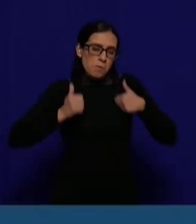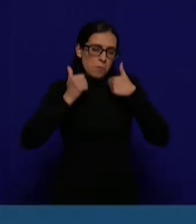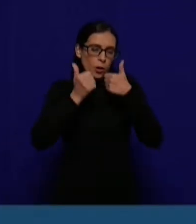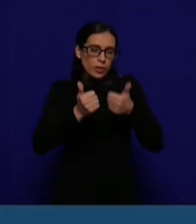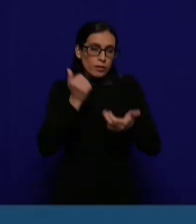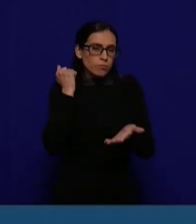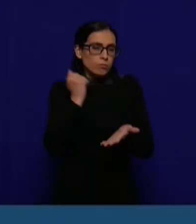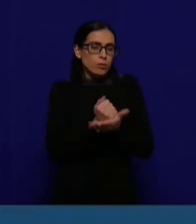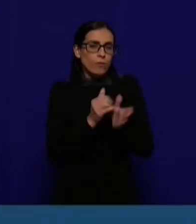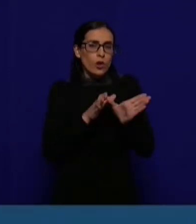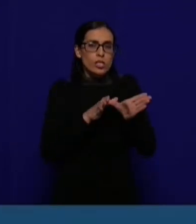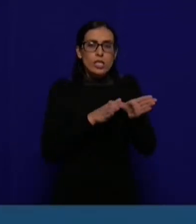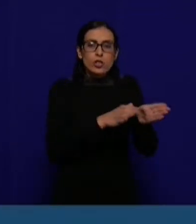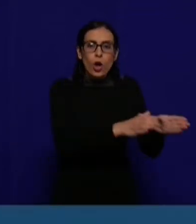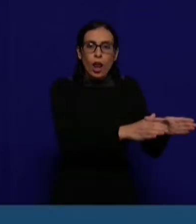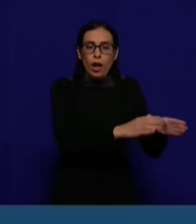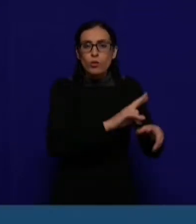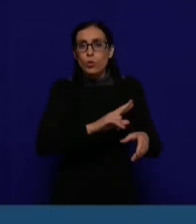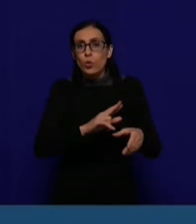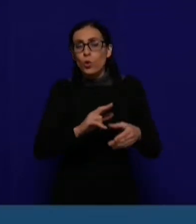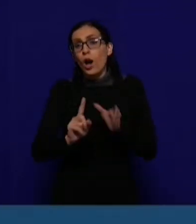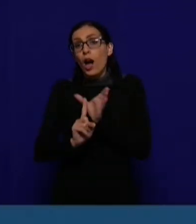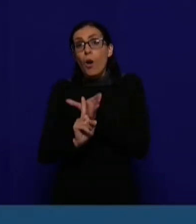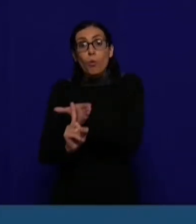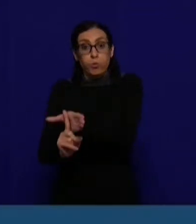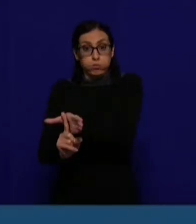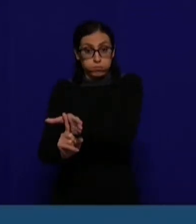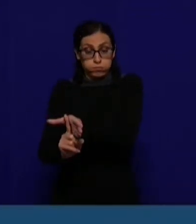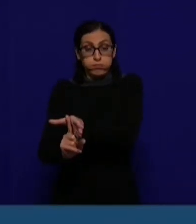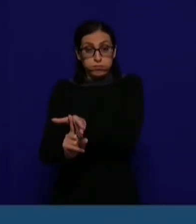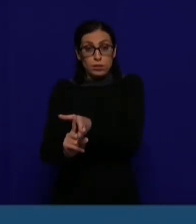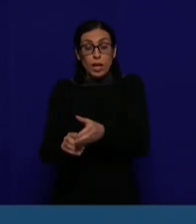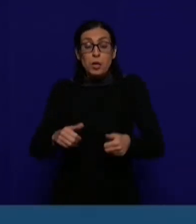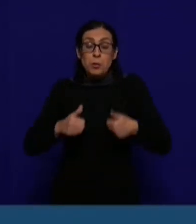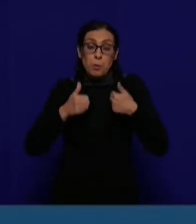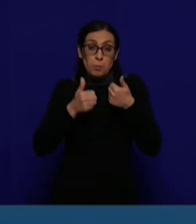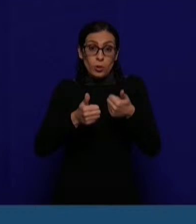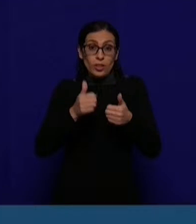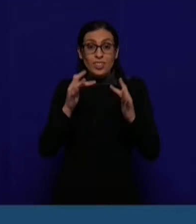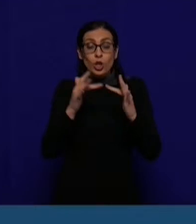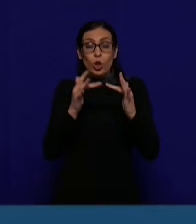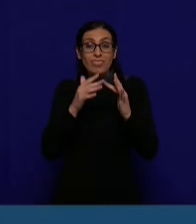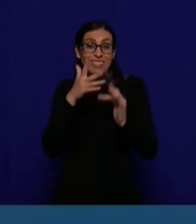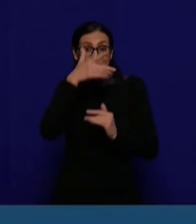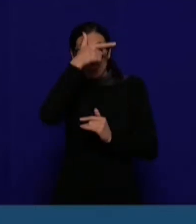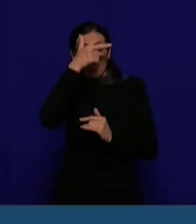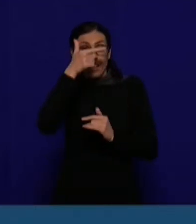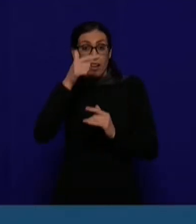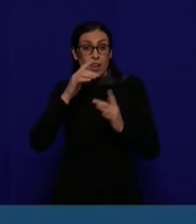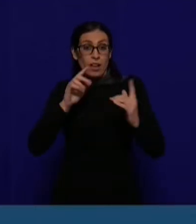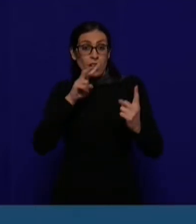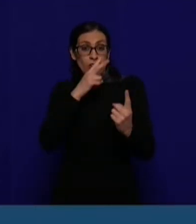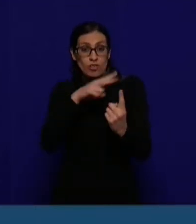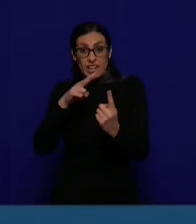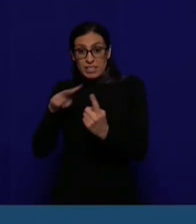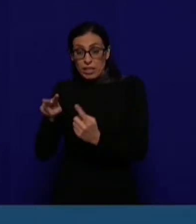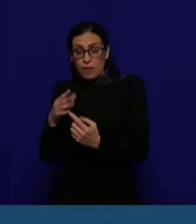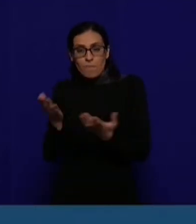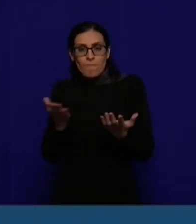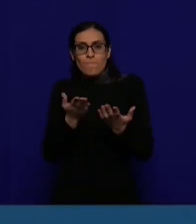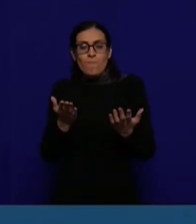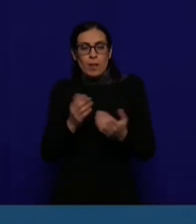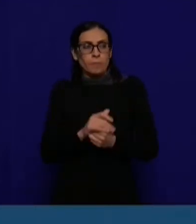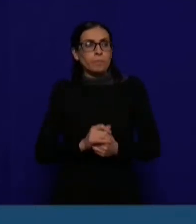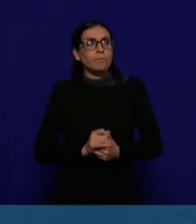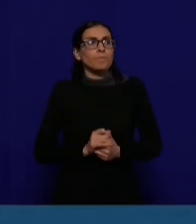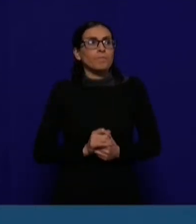fuq il-contact tracing. Huwa essenzjali bħalissa ħafna anke minħabba il-varjanti u jekk inħarsu lejn x'qiegħed